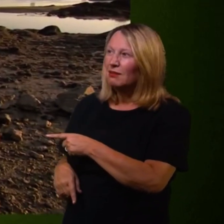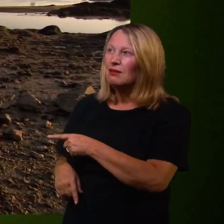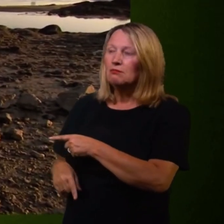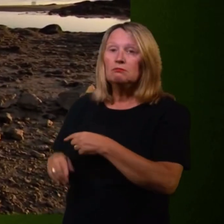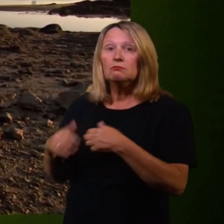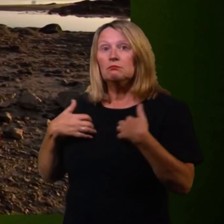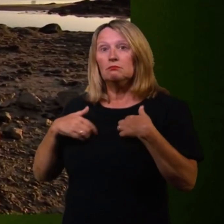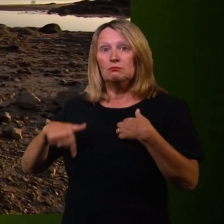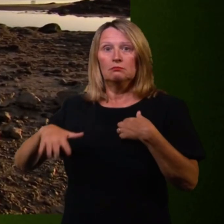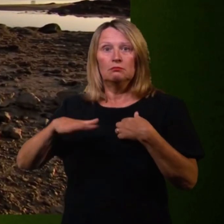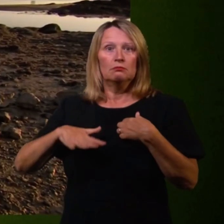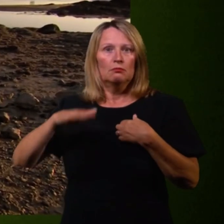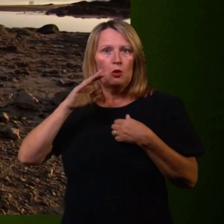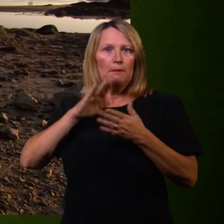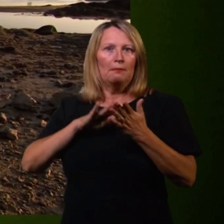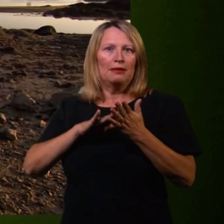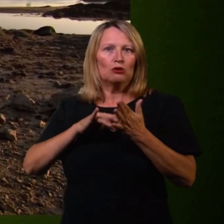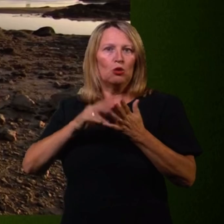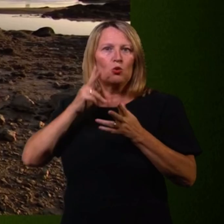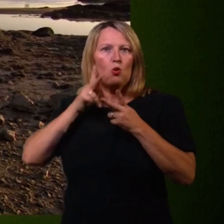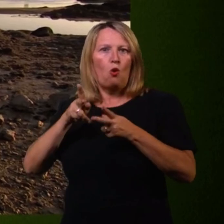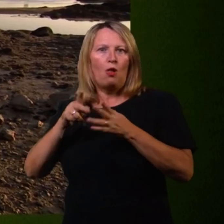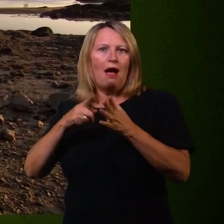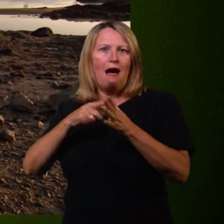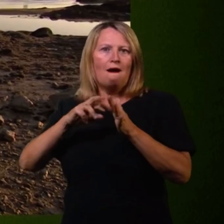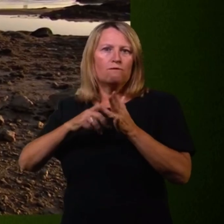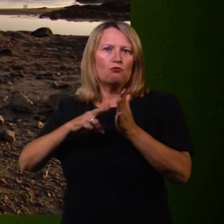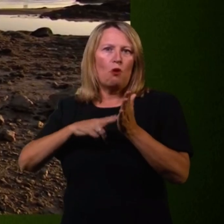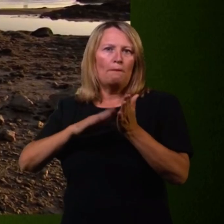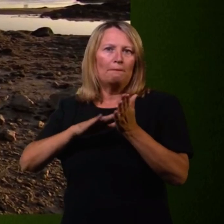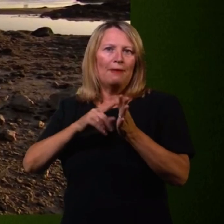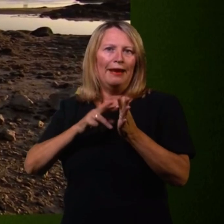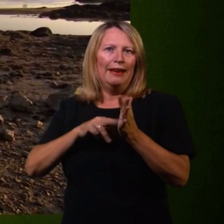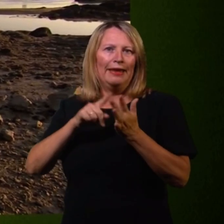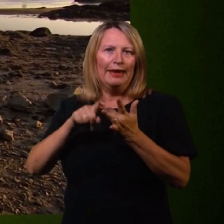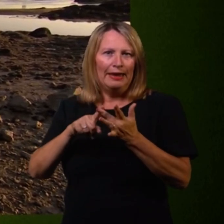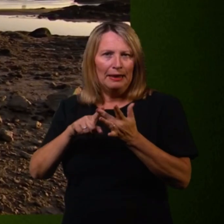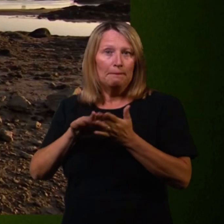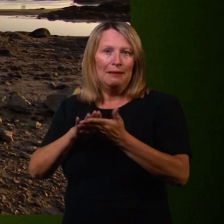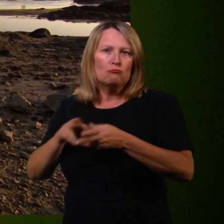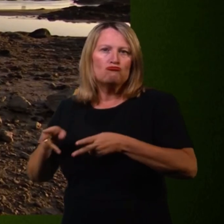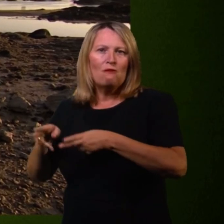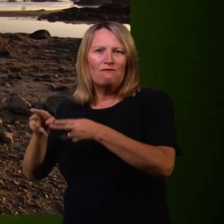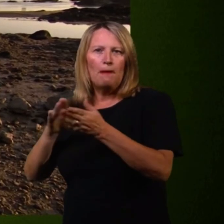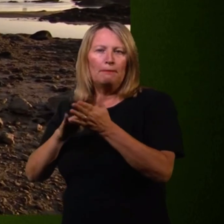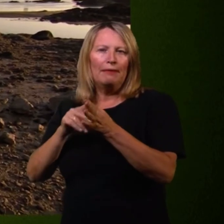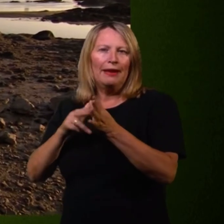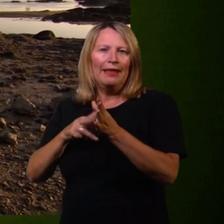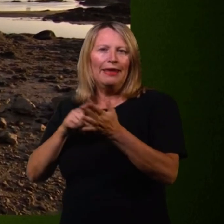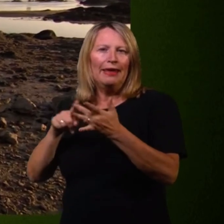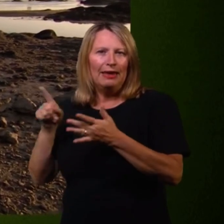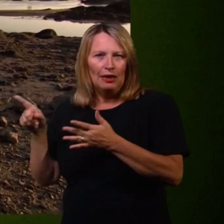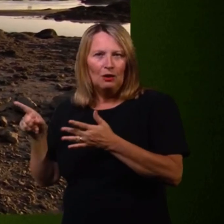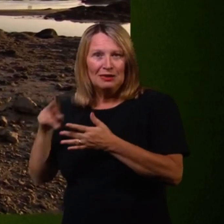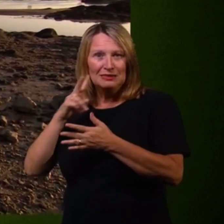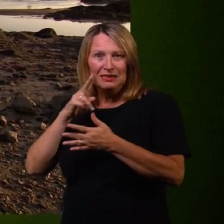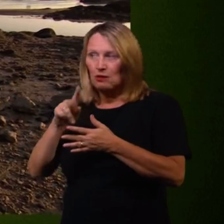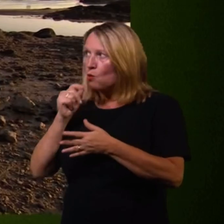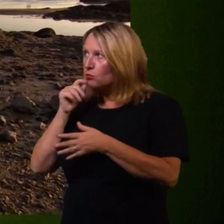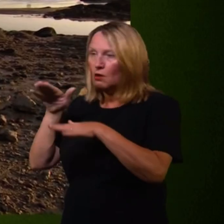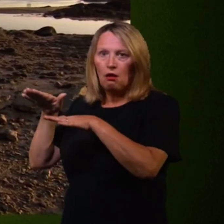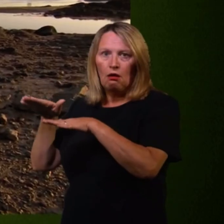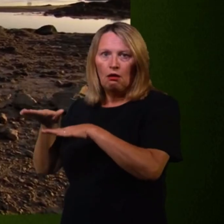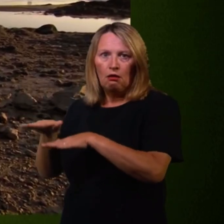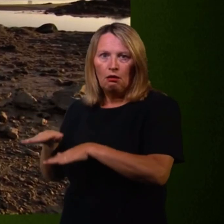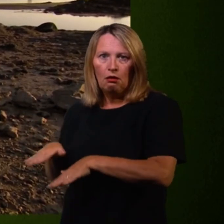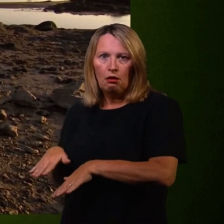locally, the Menai Strait is known as Afon Menai, which means the river Menai. Now, you can see at low tide, it's hard to read, but at high tide,